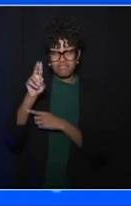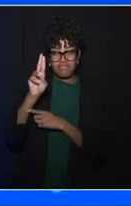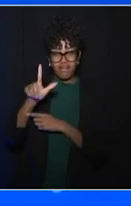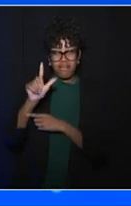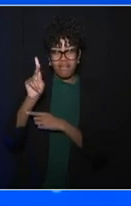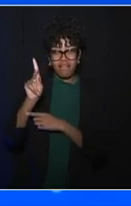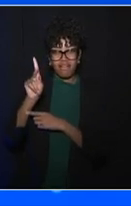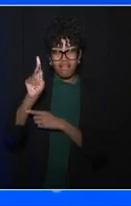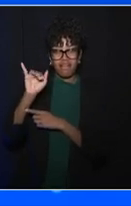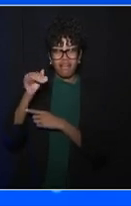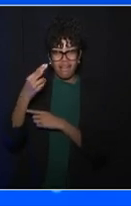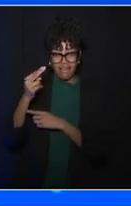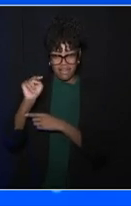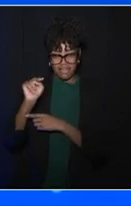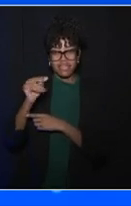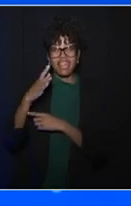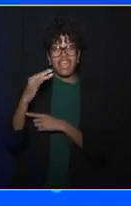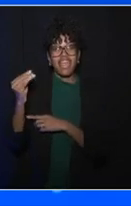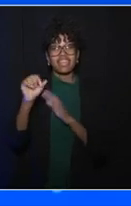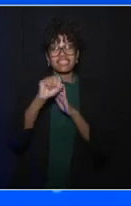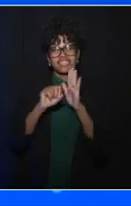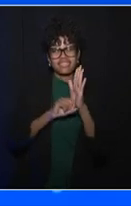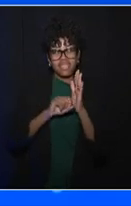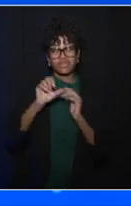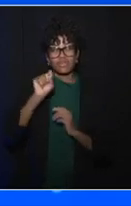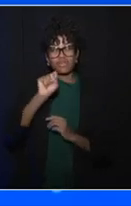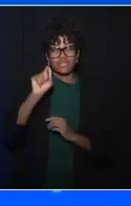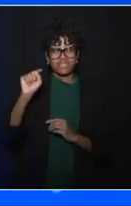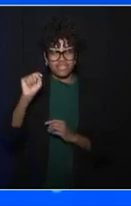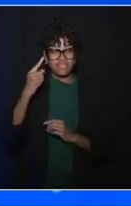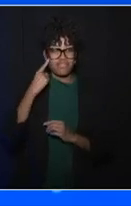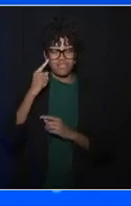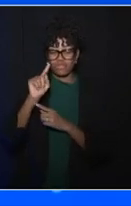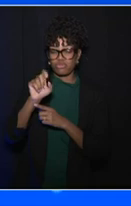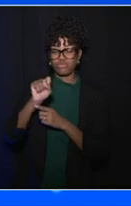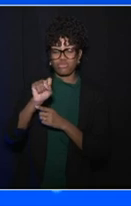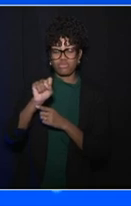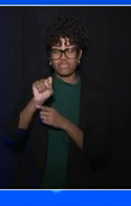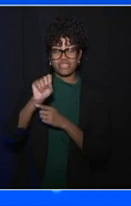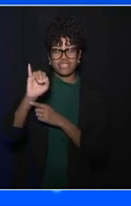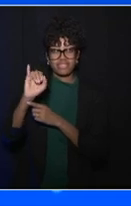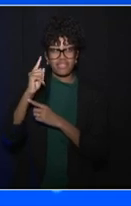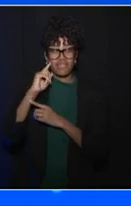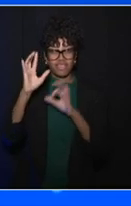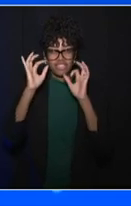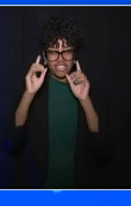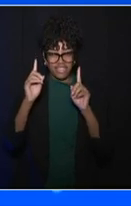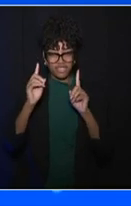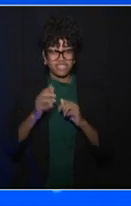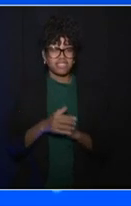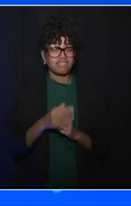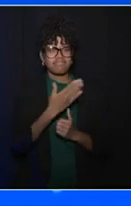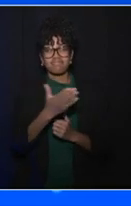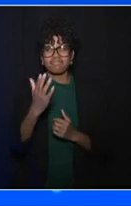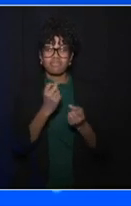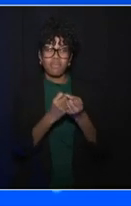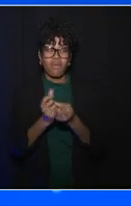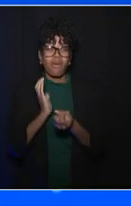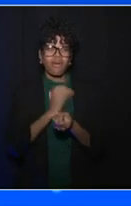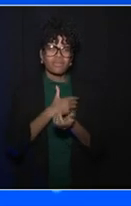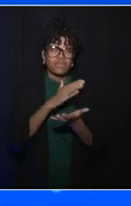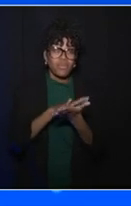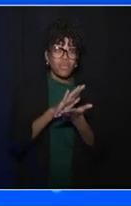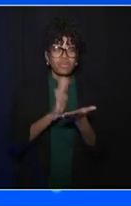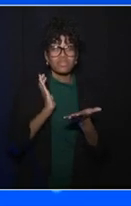State Superintendent for Education, also supporting our schools and kids at the Department